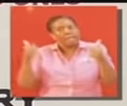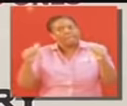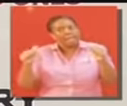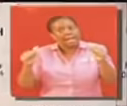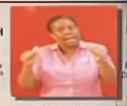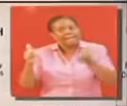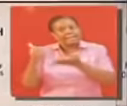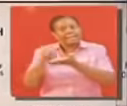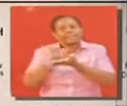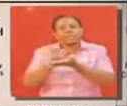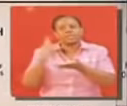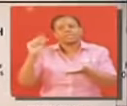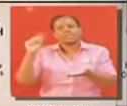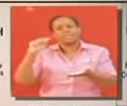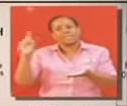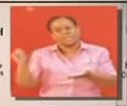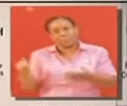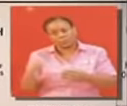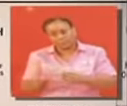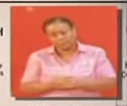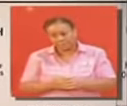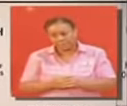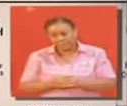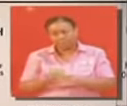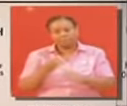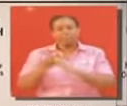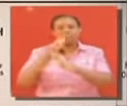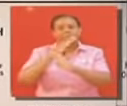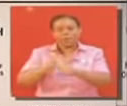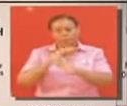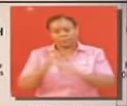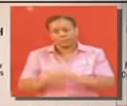Dr. Hines will talk about the antibody testing.